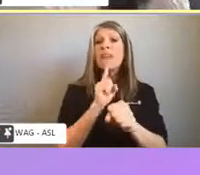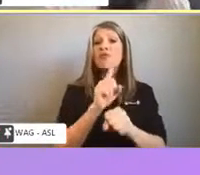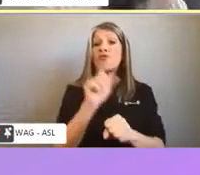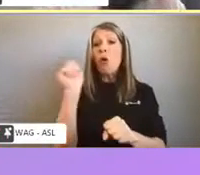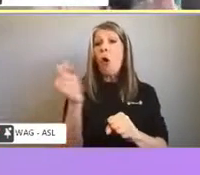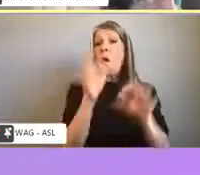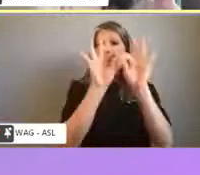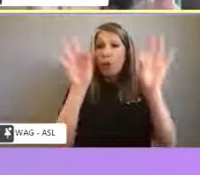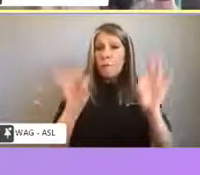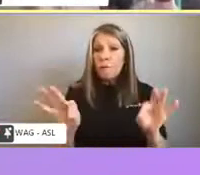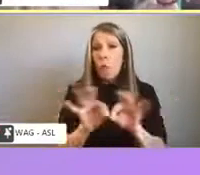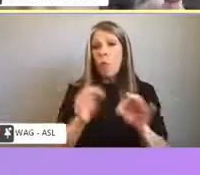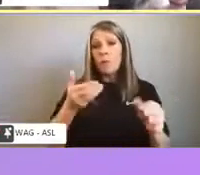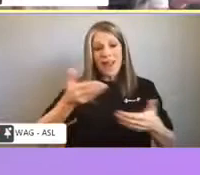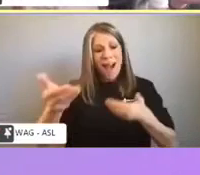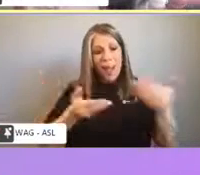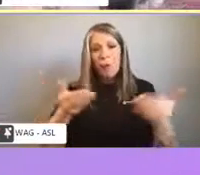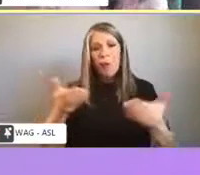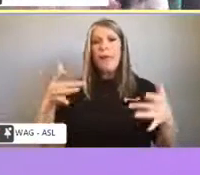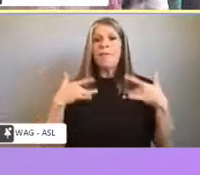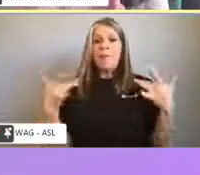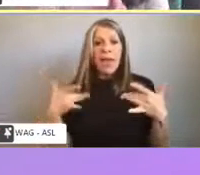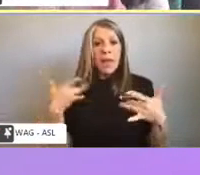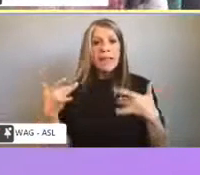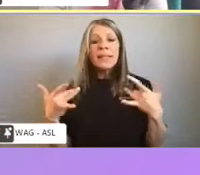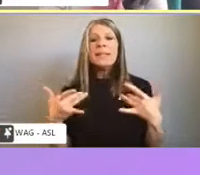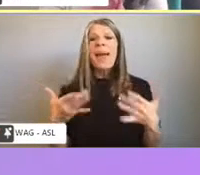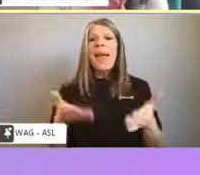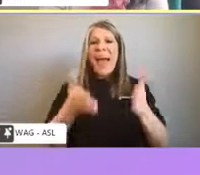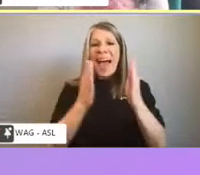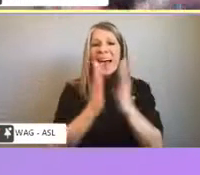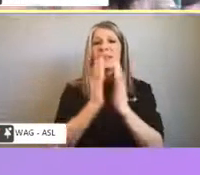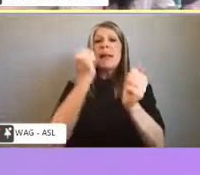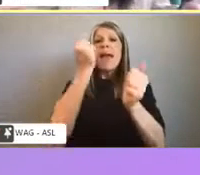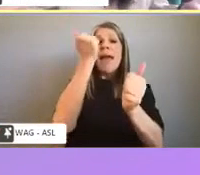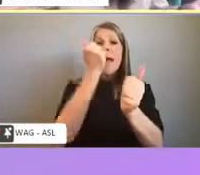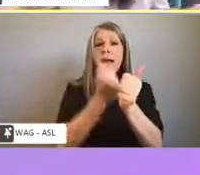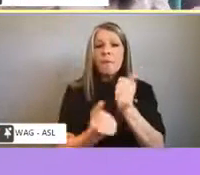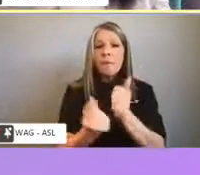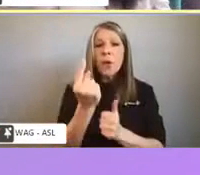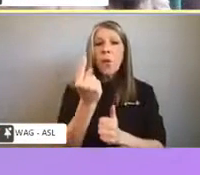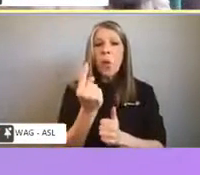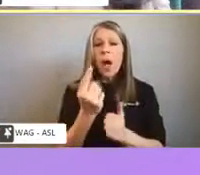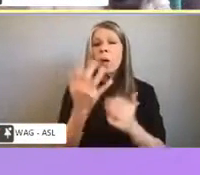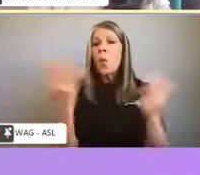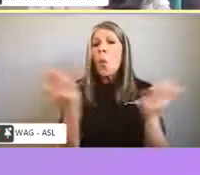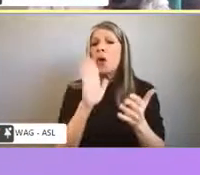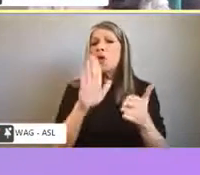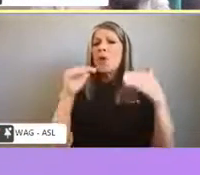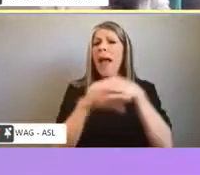forums, whether they be hiring or events or whatnot, ask everybody, what are your access needs?